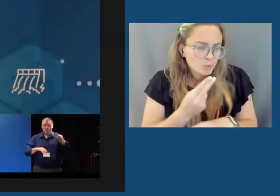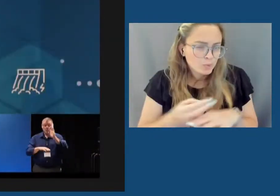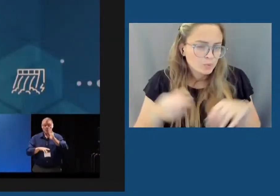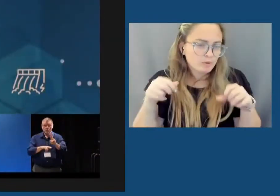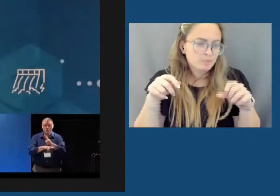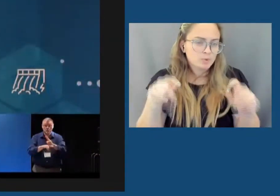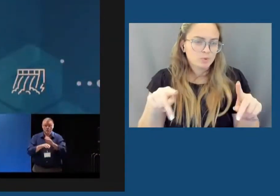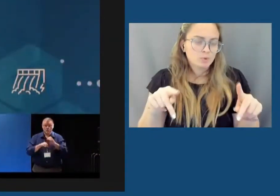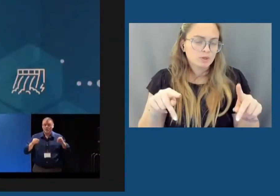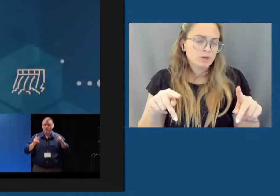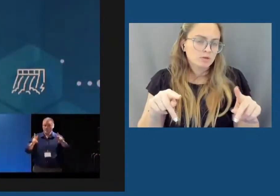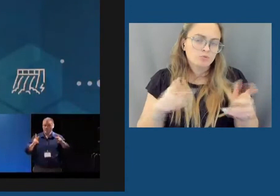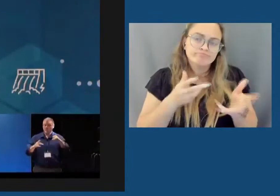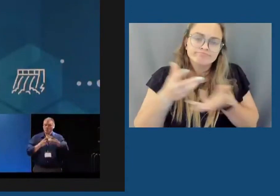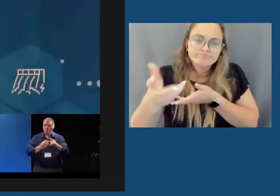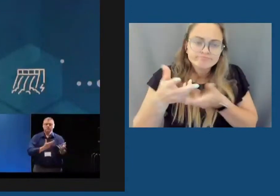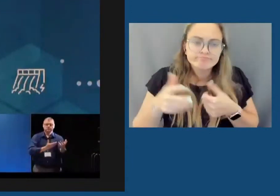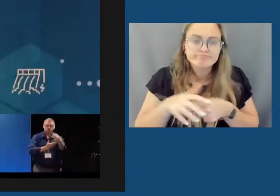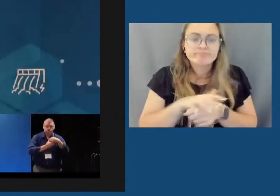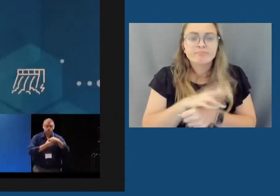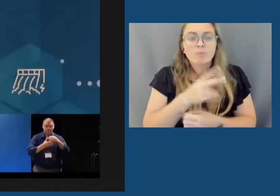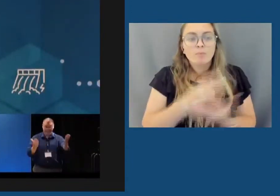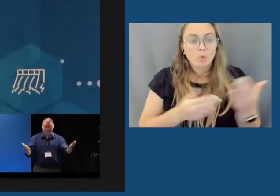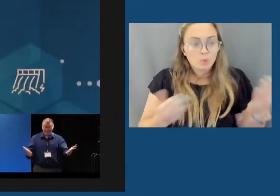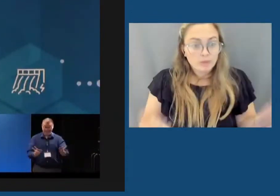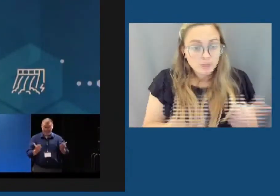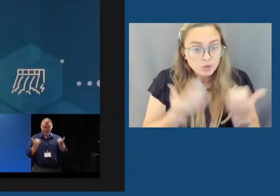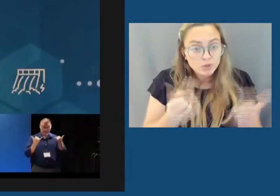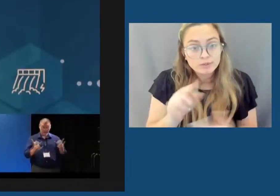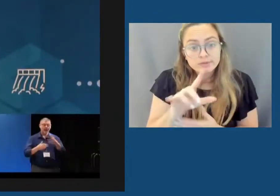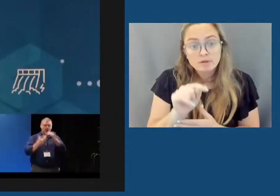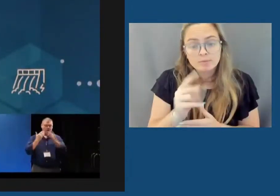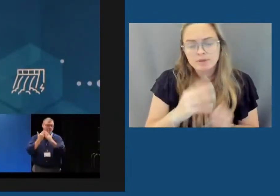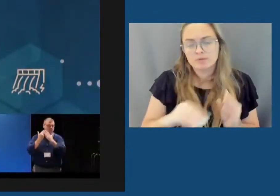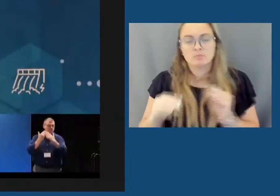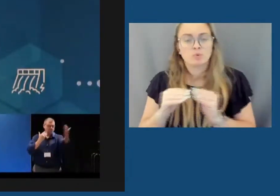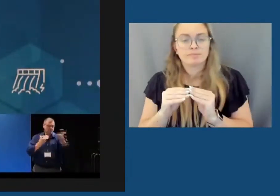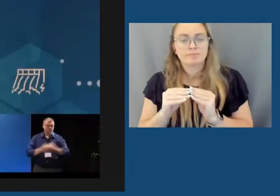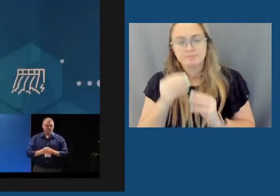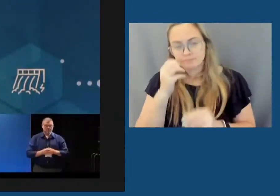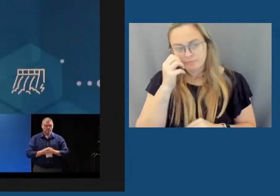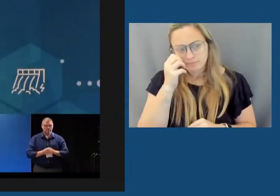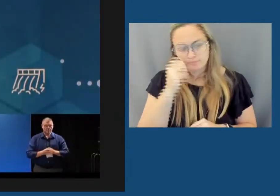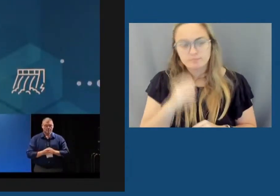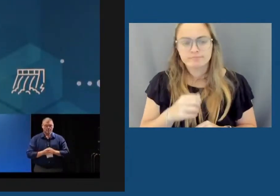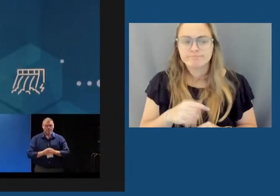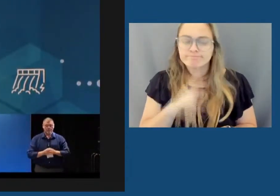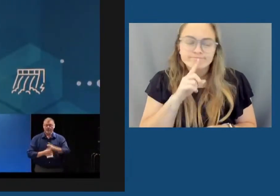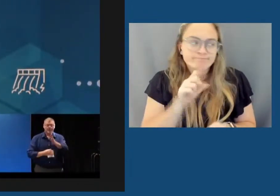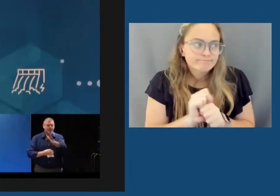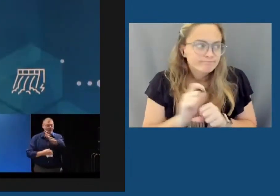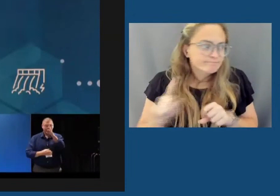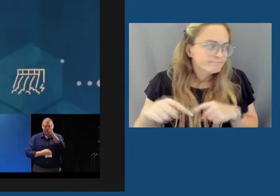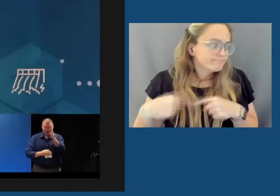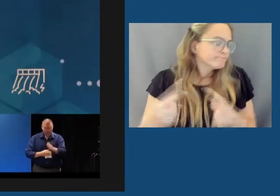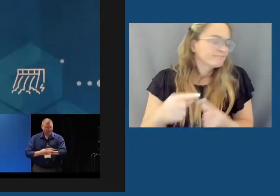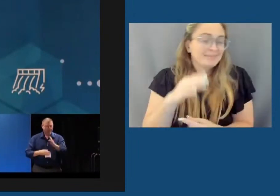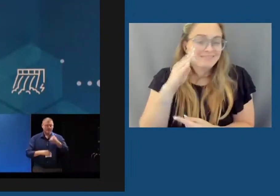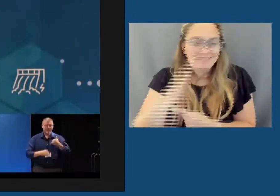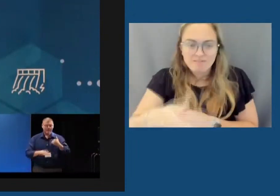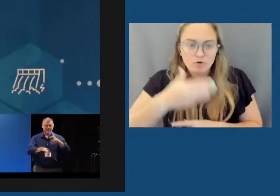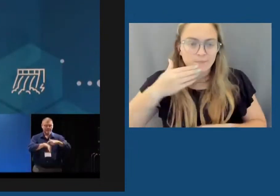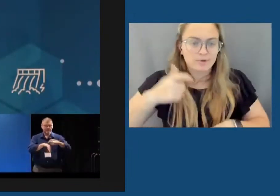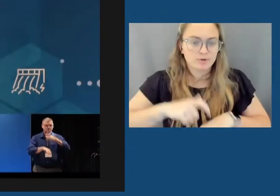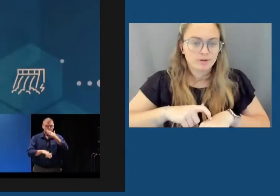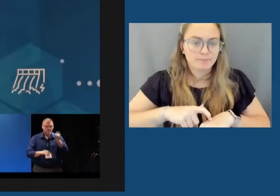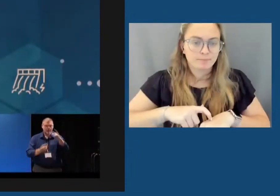opportunity to engage fully, both here at the summit and beyond. There has literally never been a better time to think